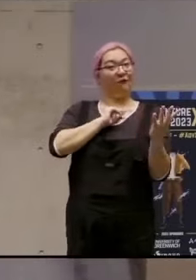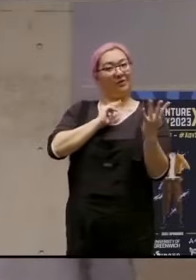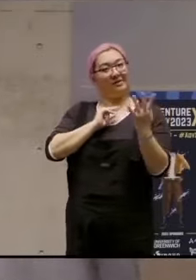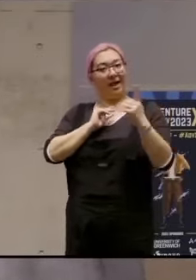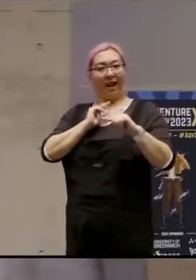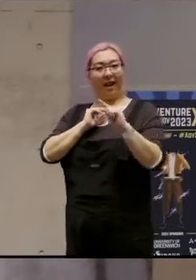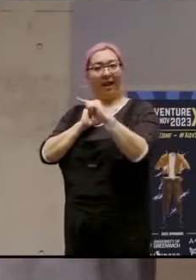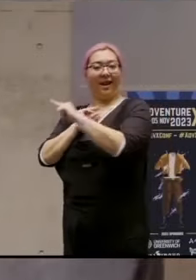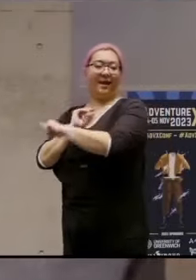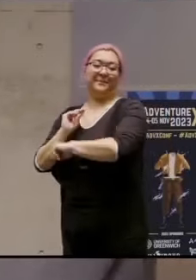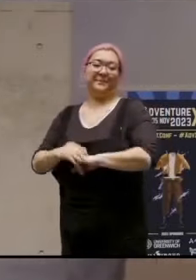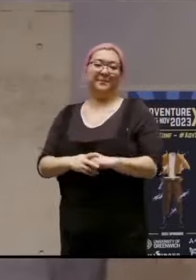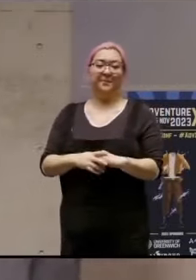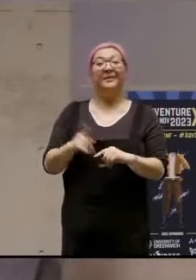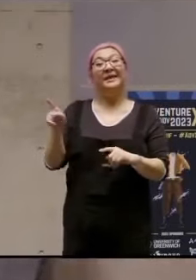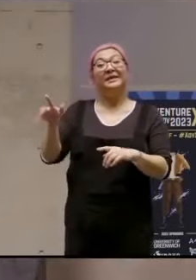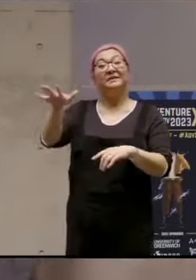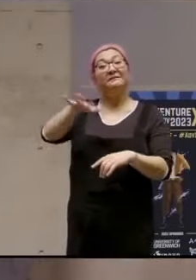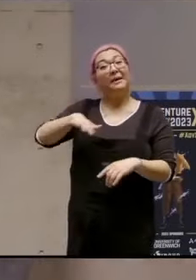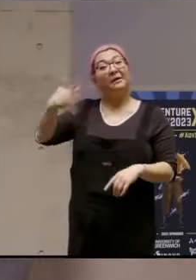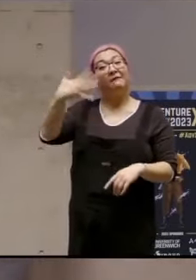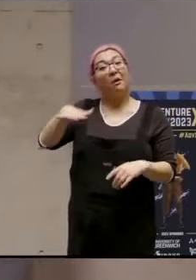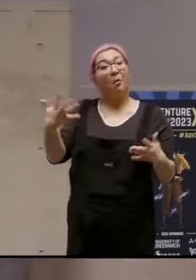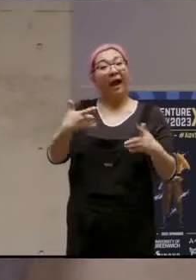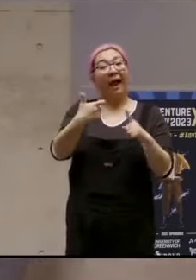family from cannibals.